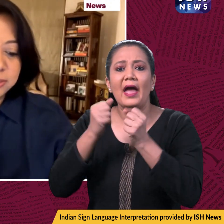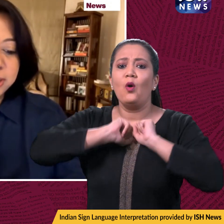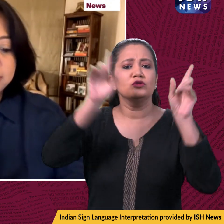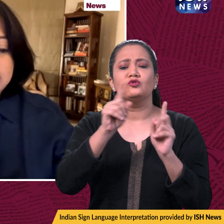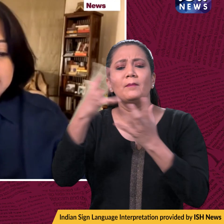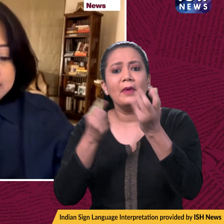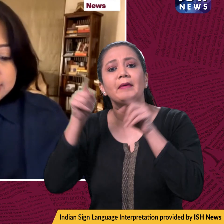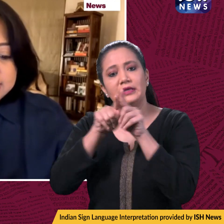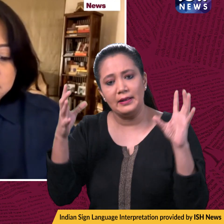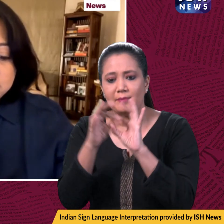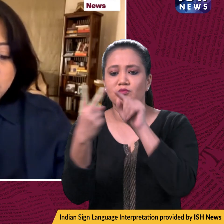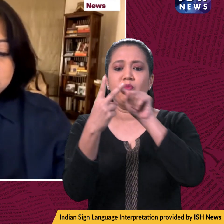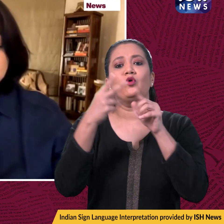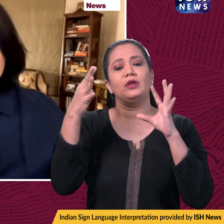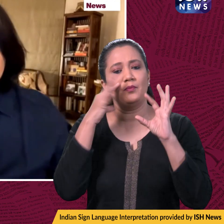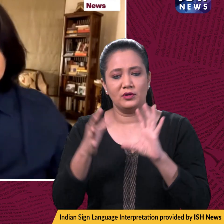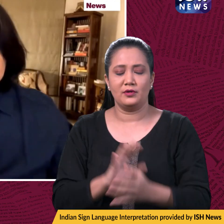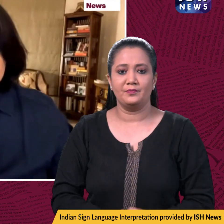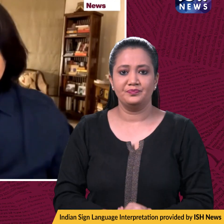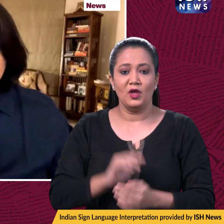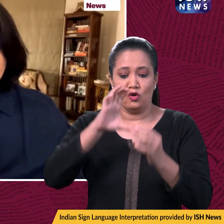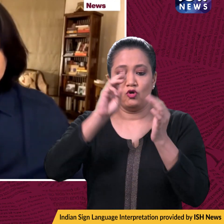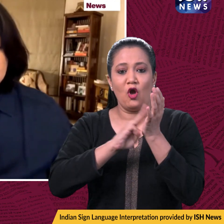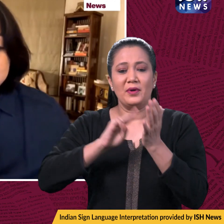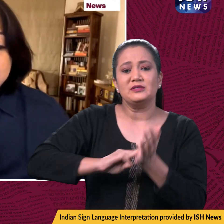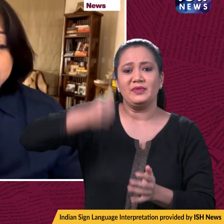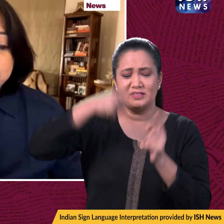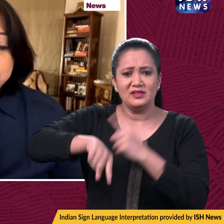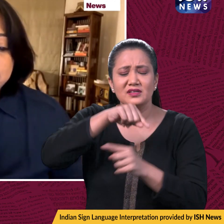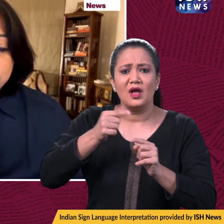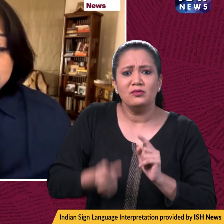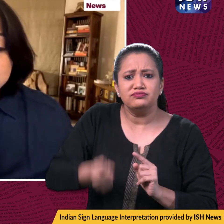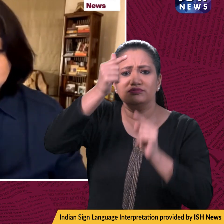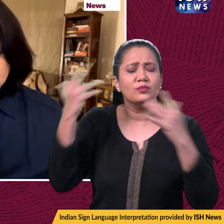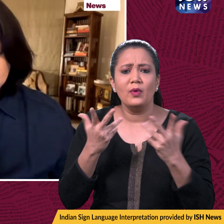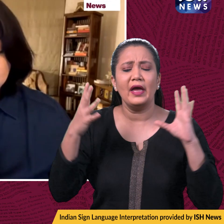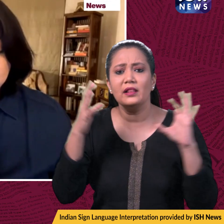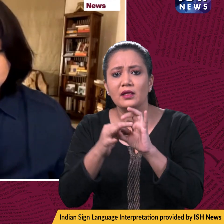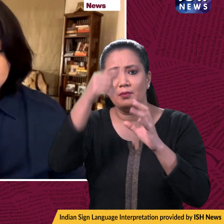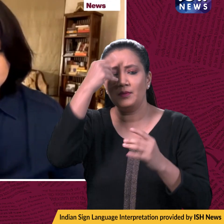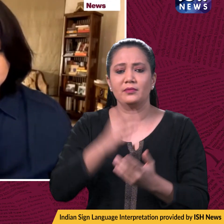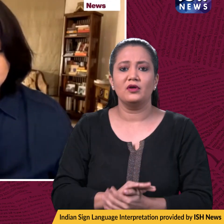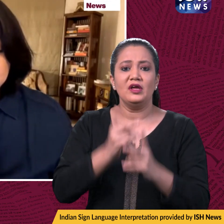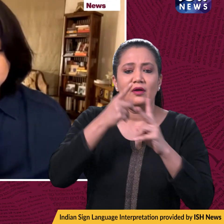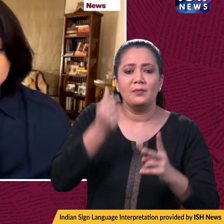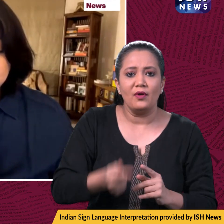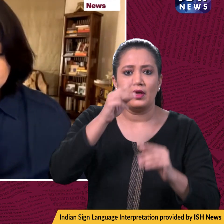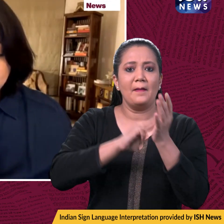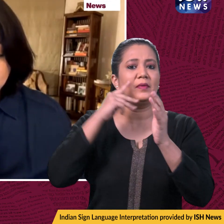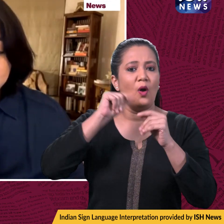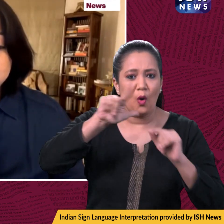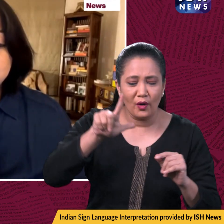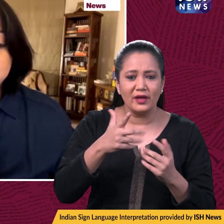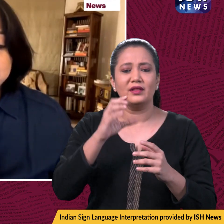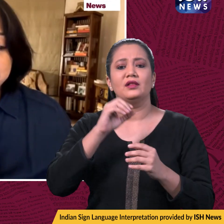not the wholesale market. In a statement, the Commerce Ministry has said, and I quote, the high rate of inflation is primarily due to the rise in prices of